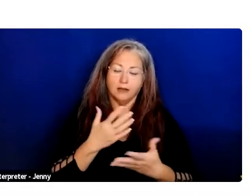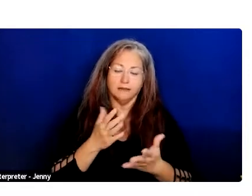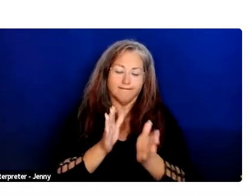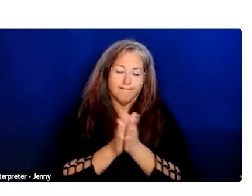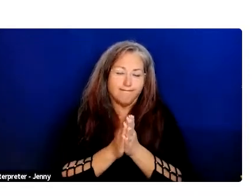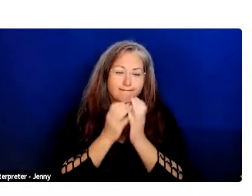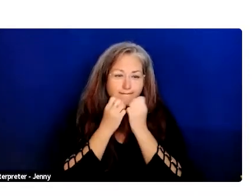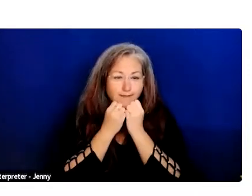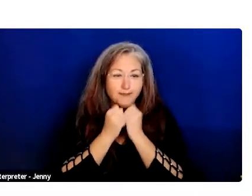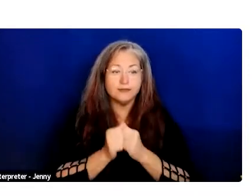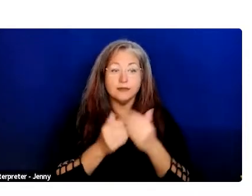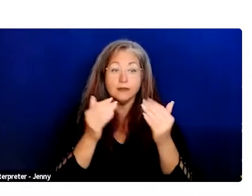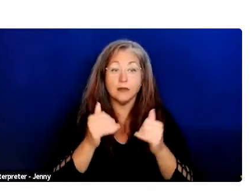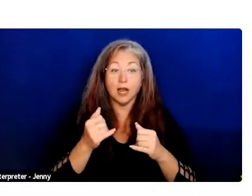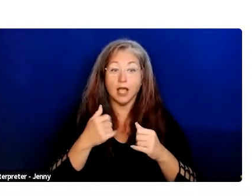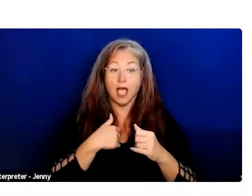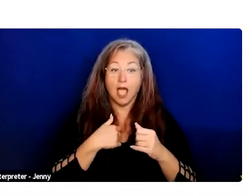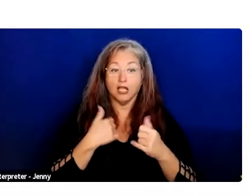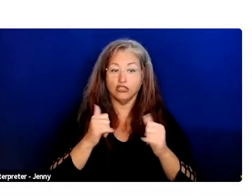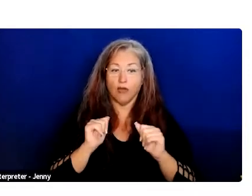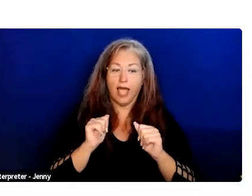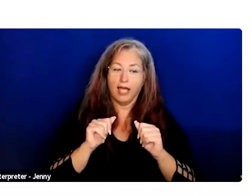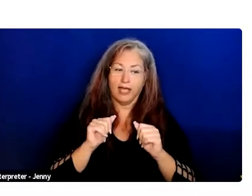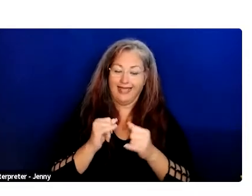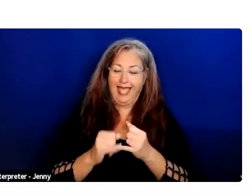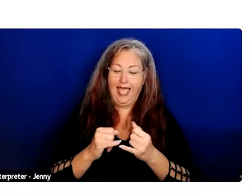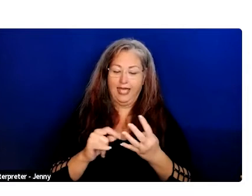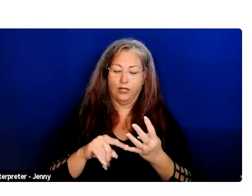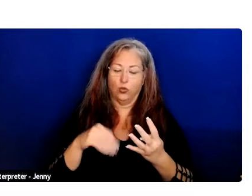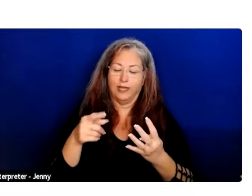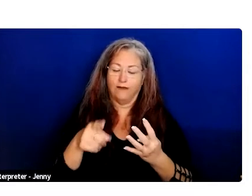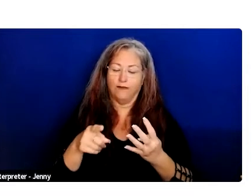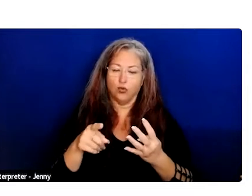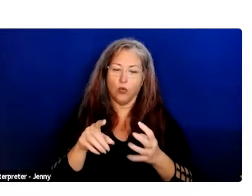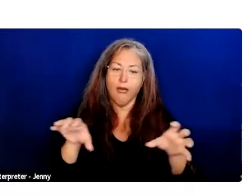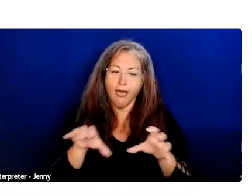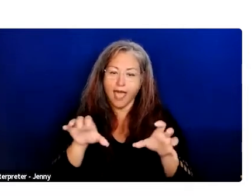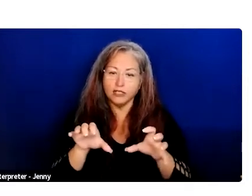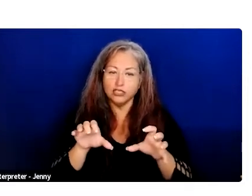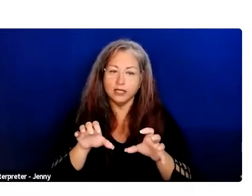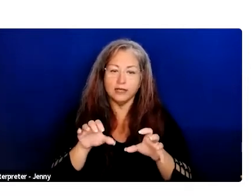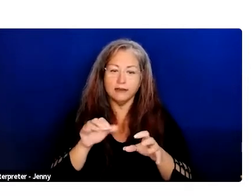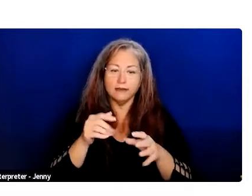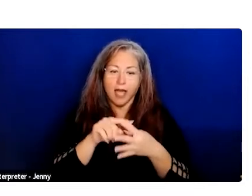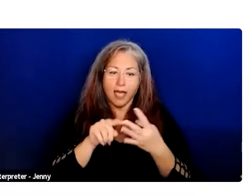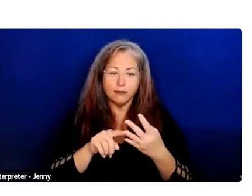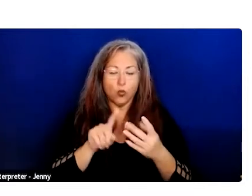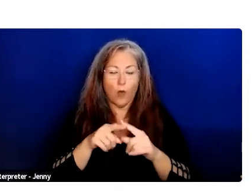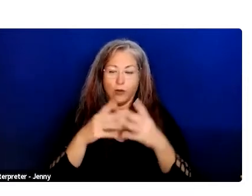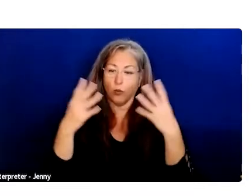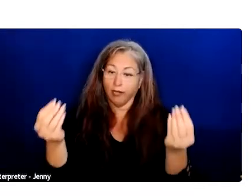I do my best to leave people with tangible and actionable things that they can leave the presentation